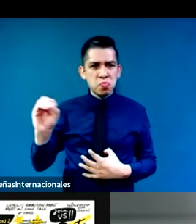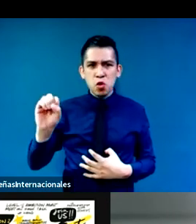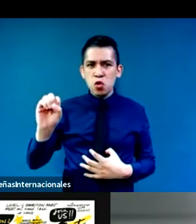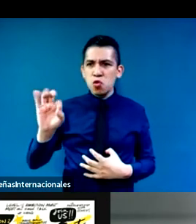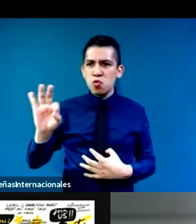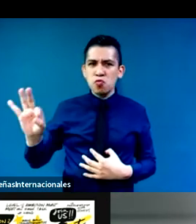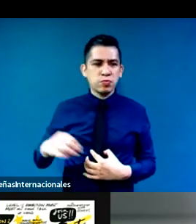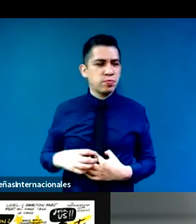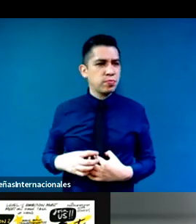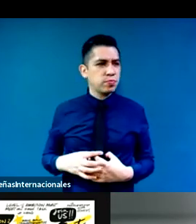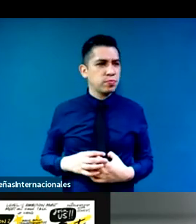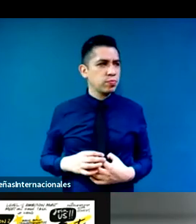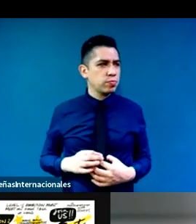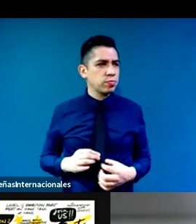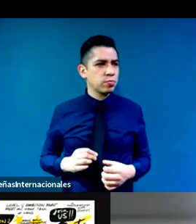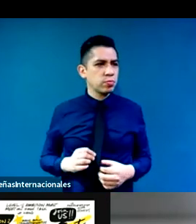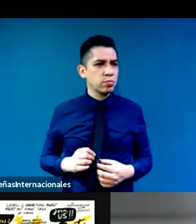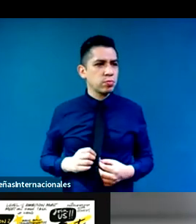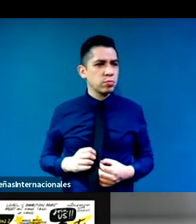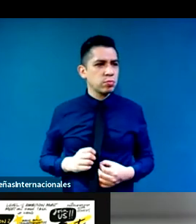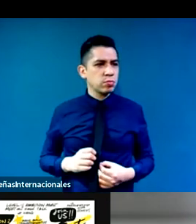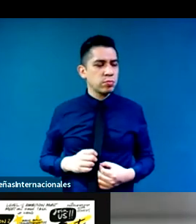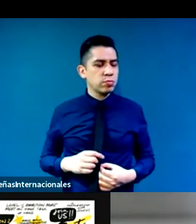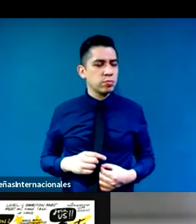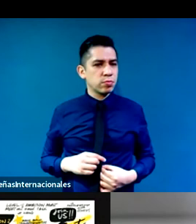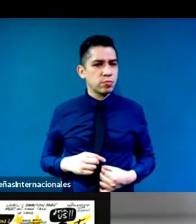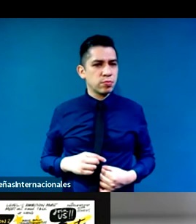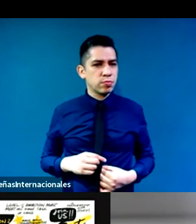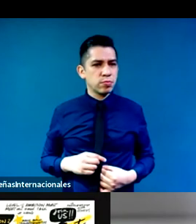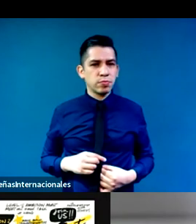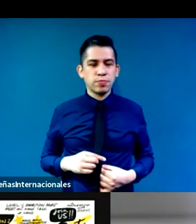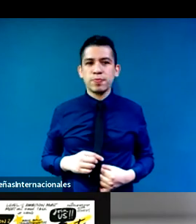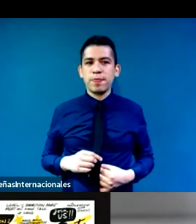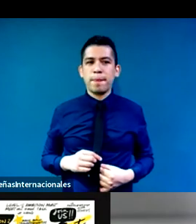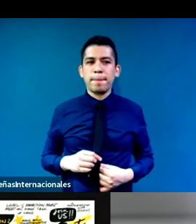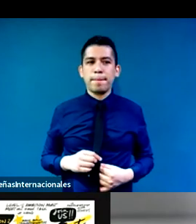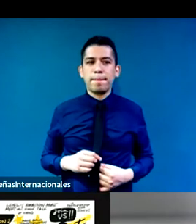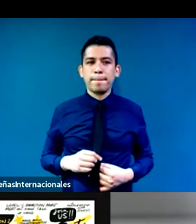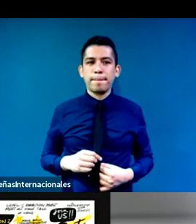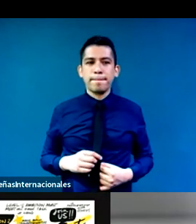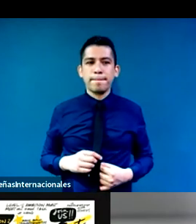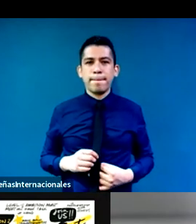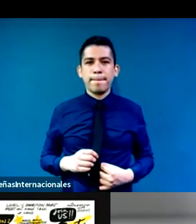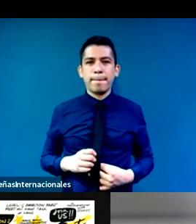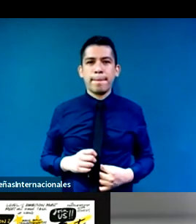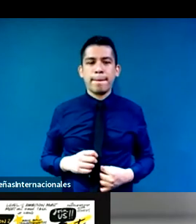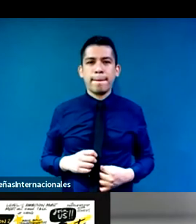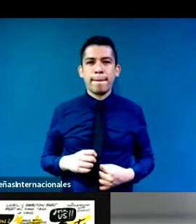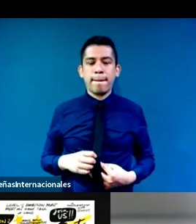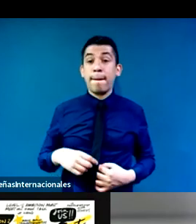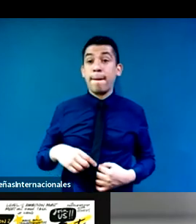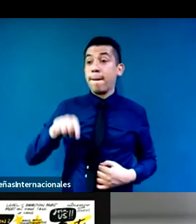burginedi. Muy buenas noches a todos los delegados internacionales, sociedad civil, colegas líderes de la coalición de